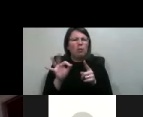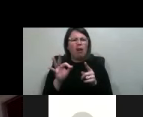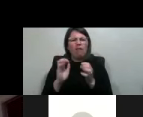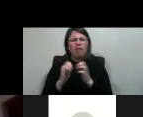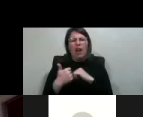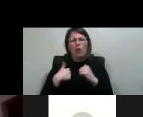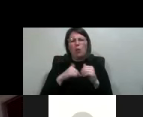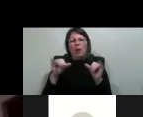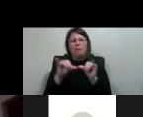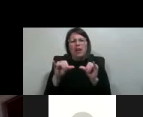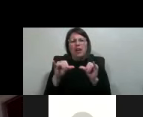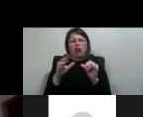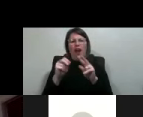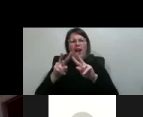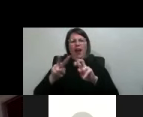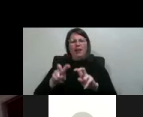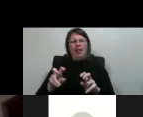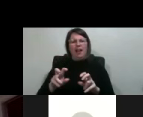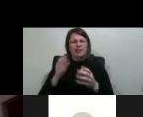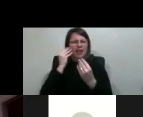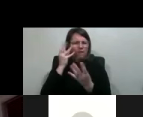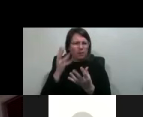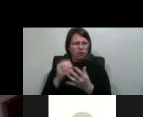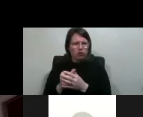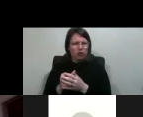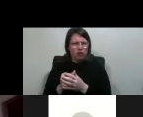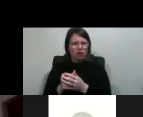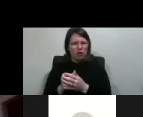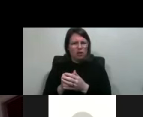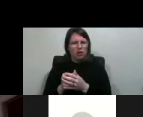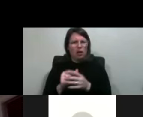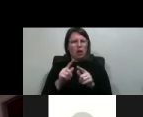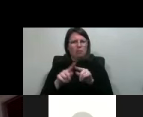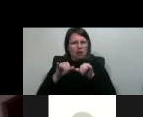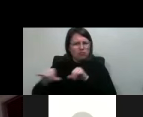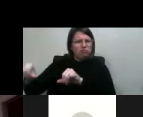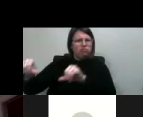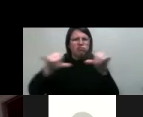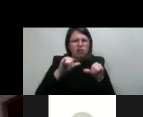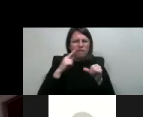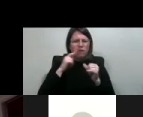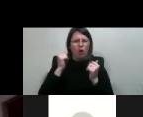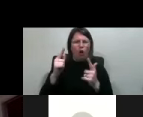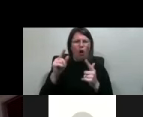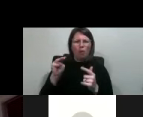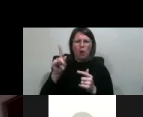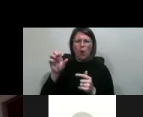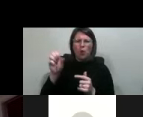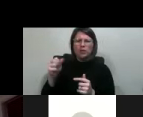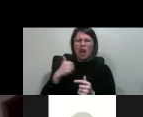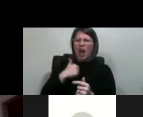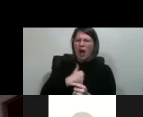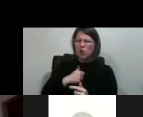we measure and analyze it. But it's the common denominator across all the modes. I don't understand. I'm sorry.